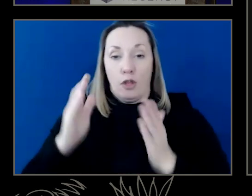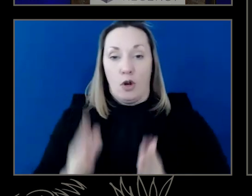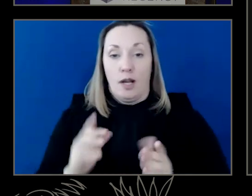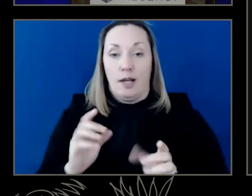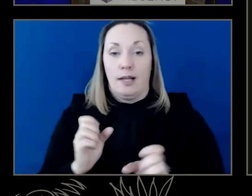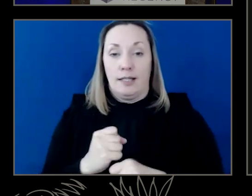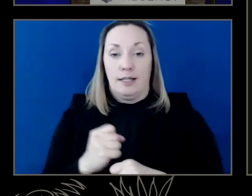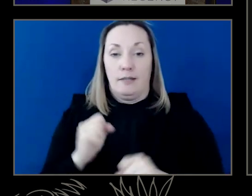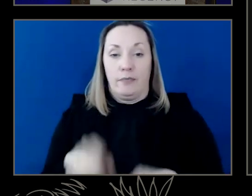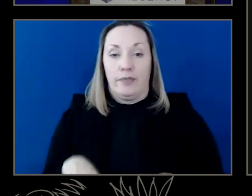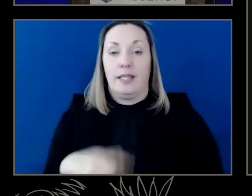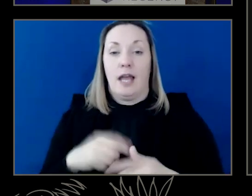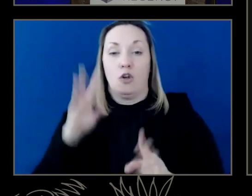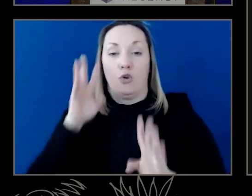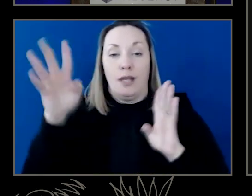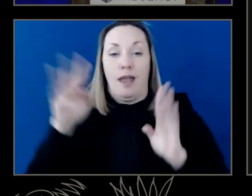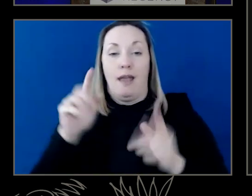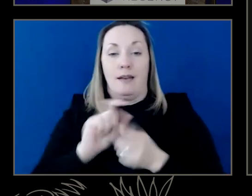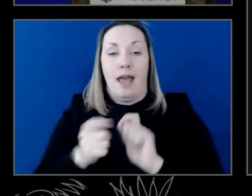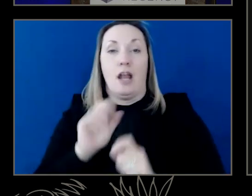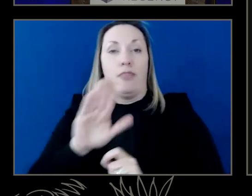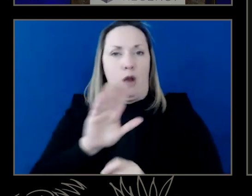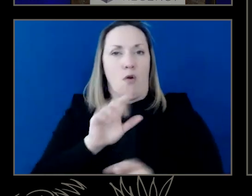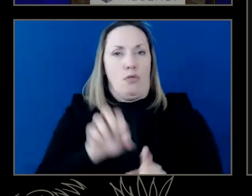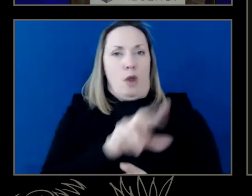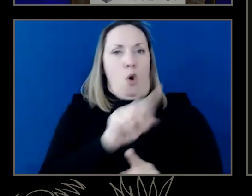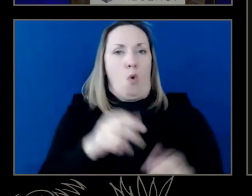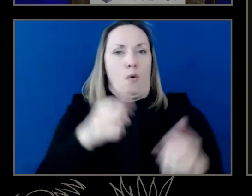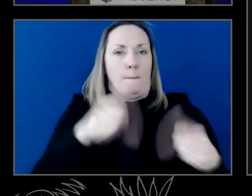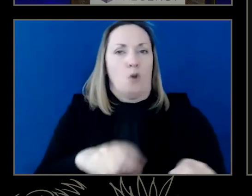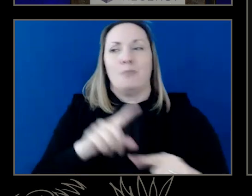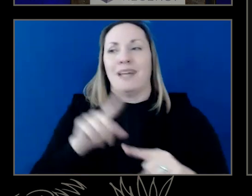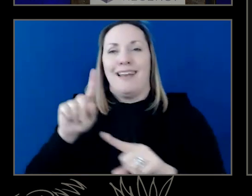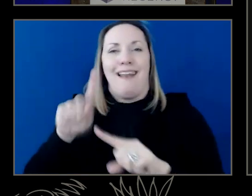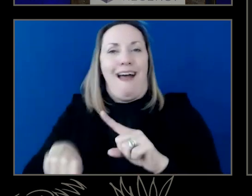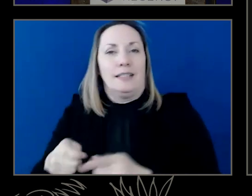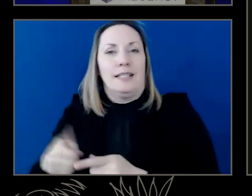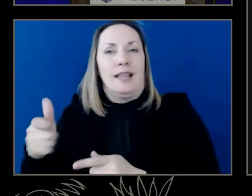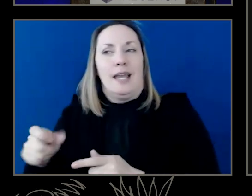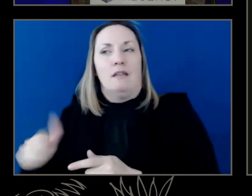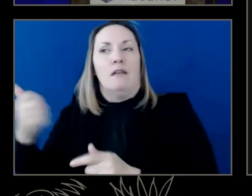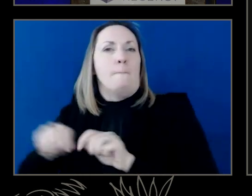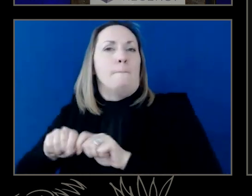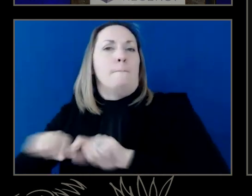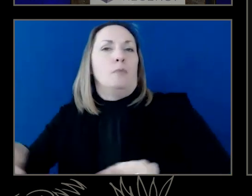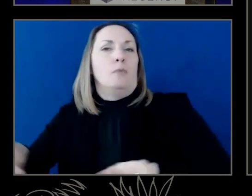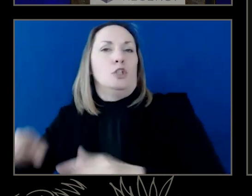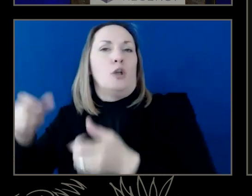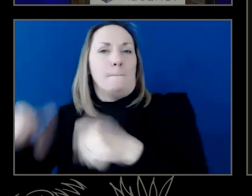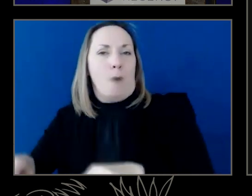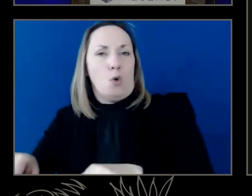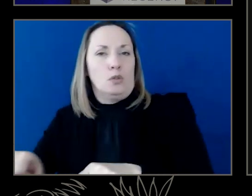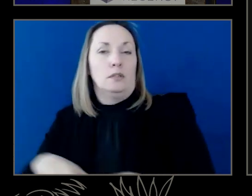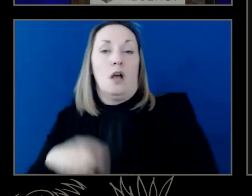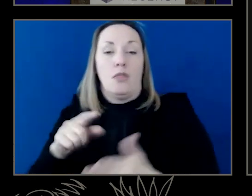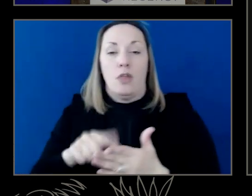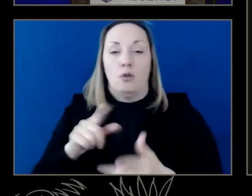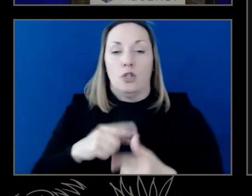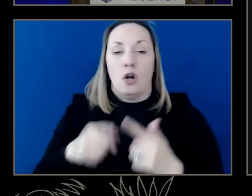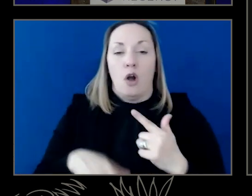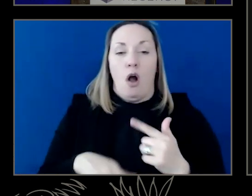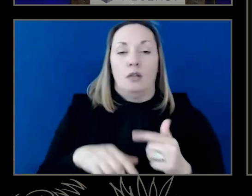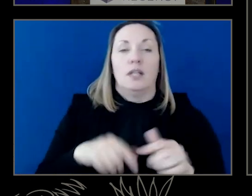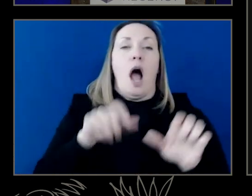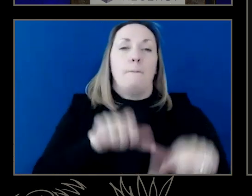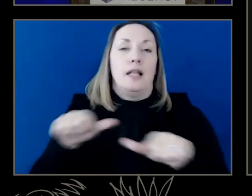posts within their assigned categories, but cannot delete published posts. These are called abilities in CASL. Let's convert